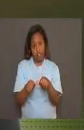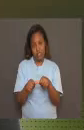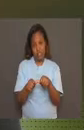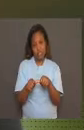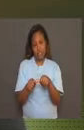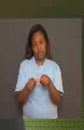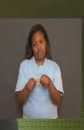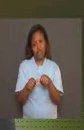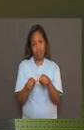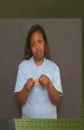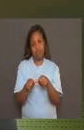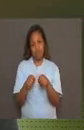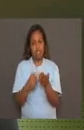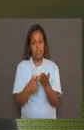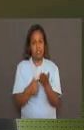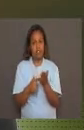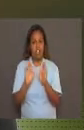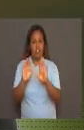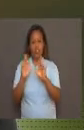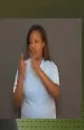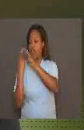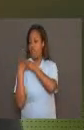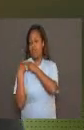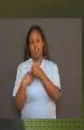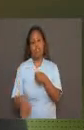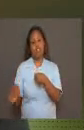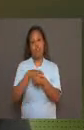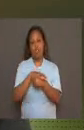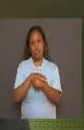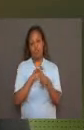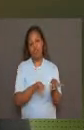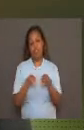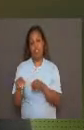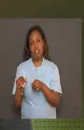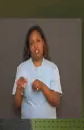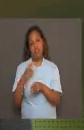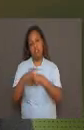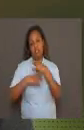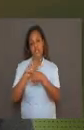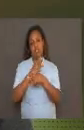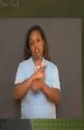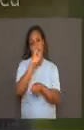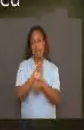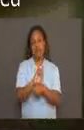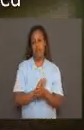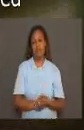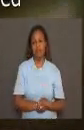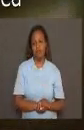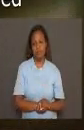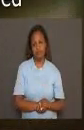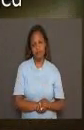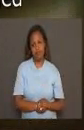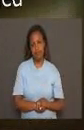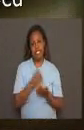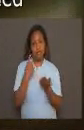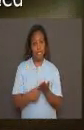the way to fulfilling your responsibility as global citizens.